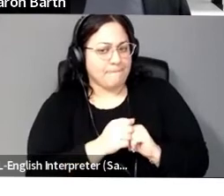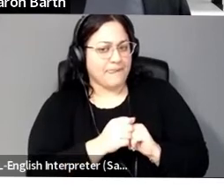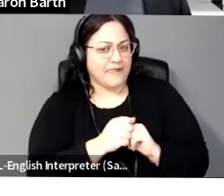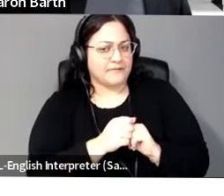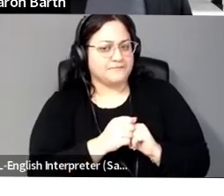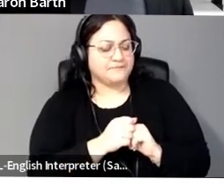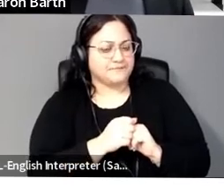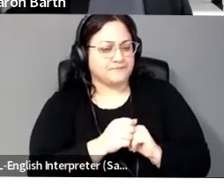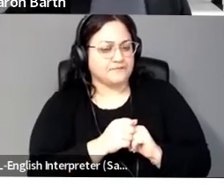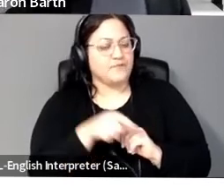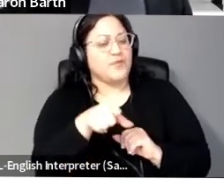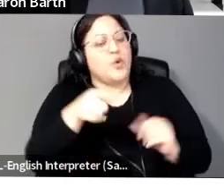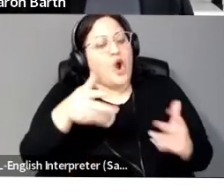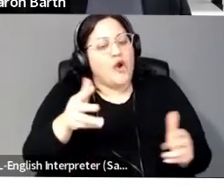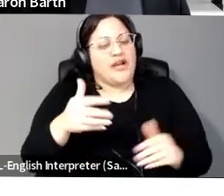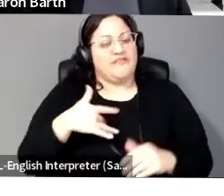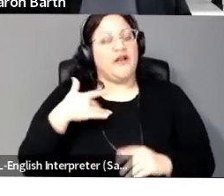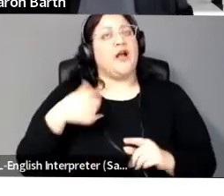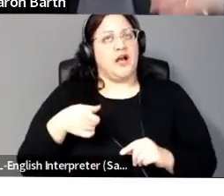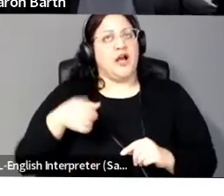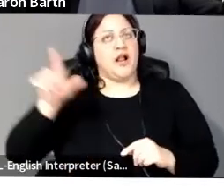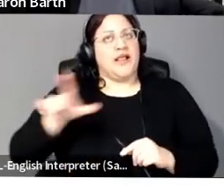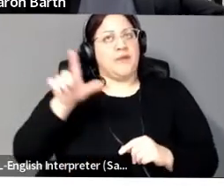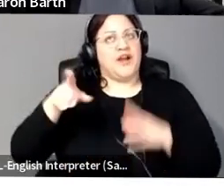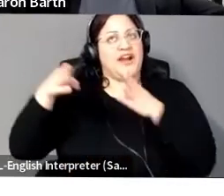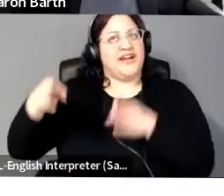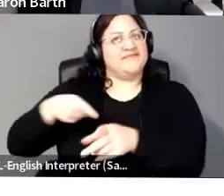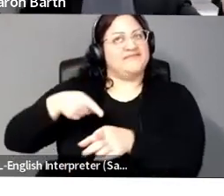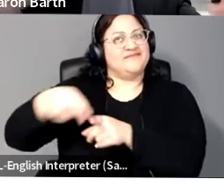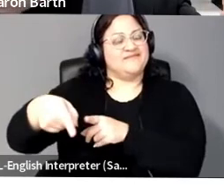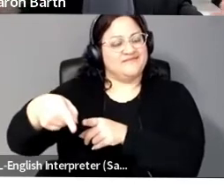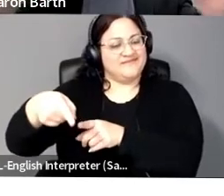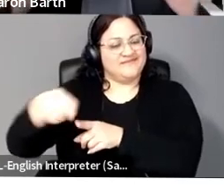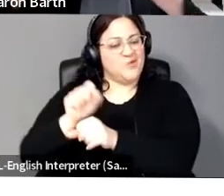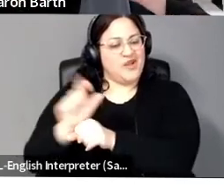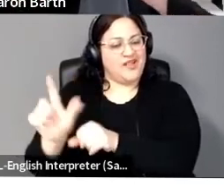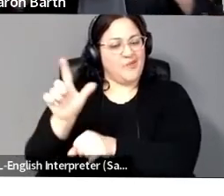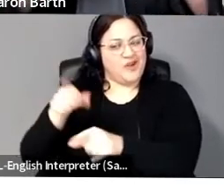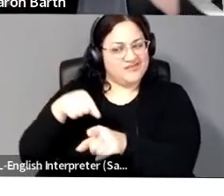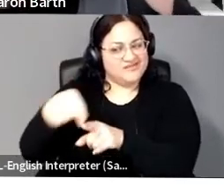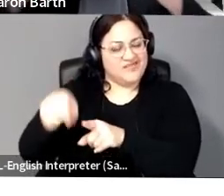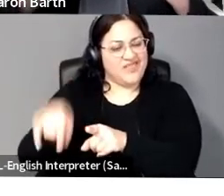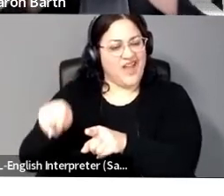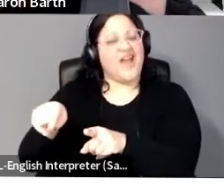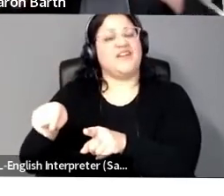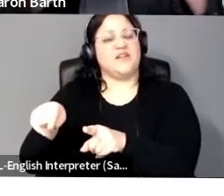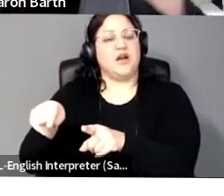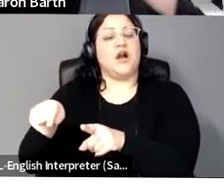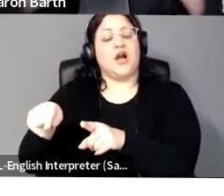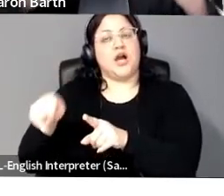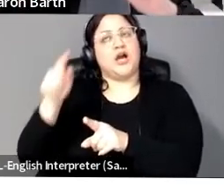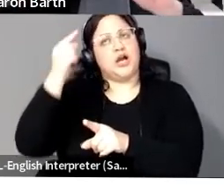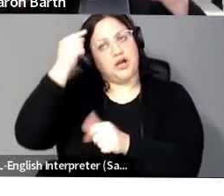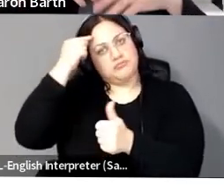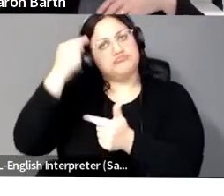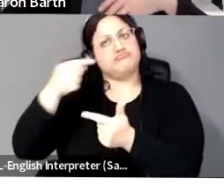prototype or picture of what a librarian and a lawyer is. I read the description and I do this, and I do this matching